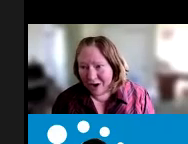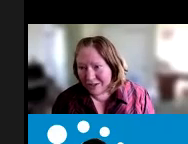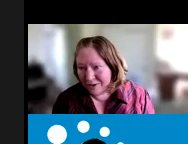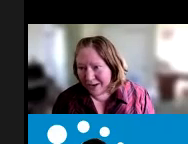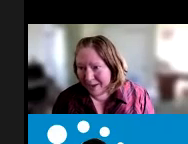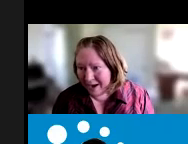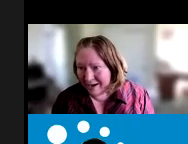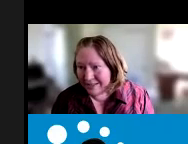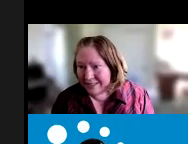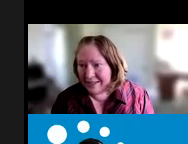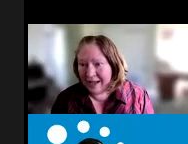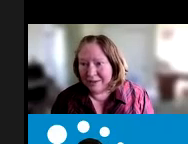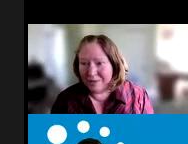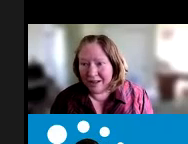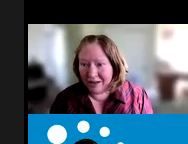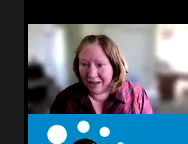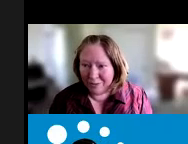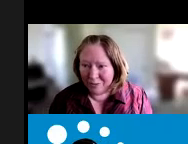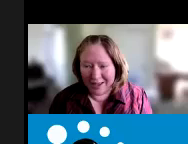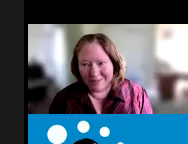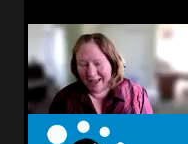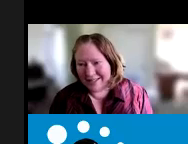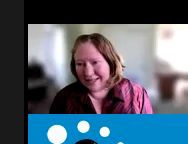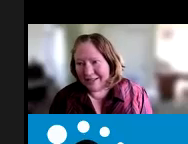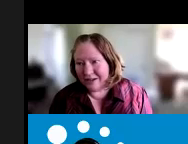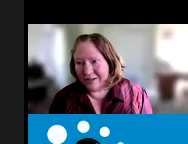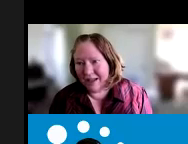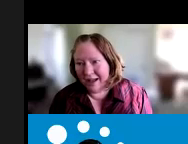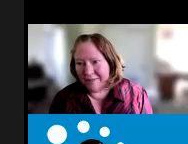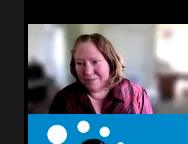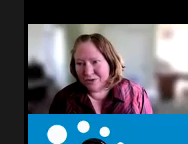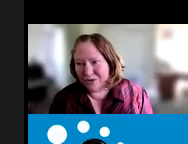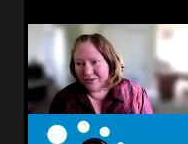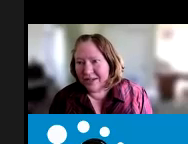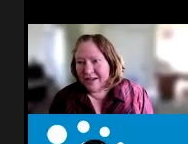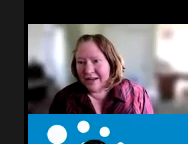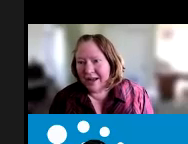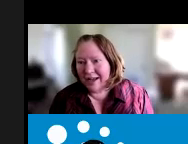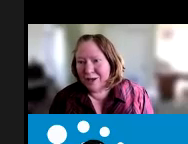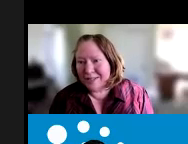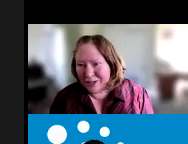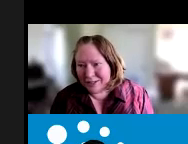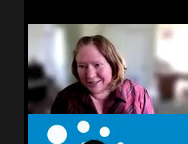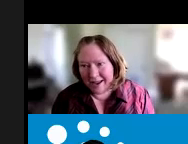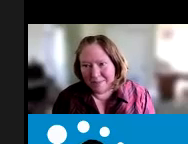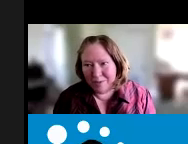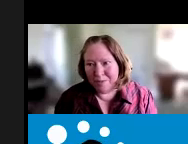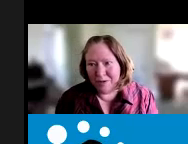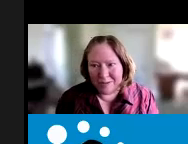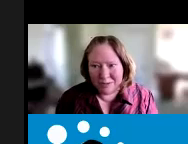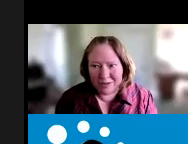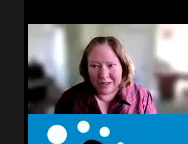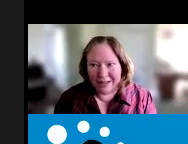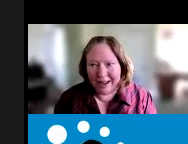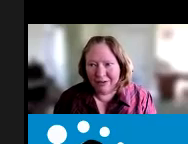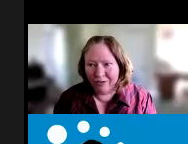of incarcerated parents. We did a little sort of human-centered design about what